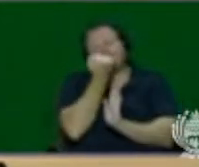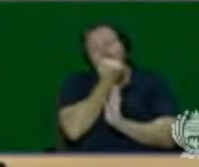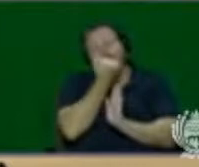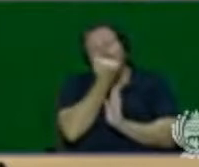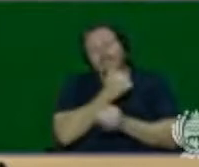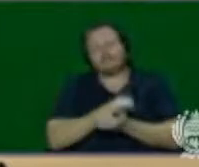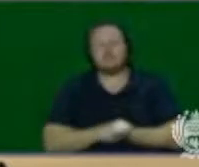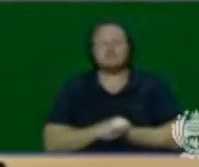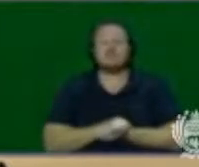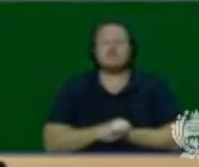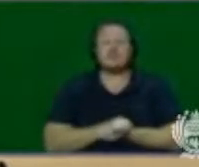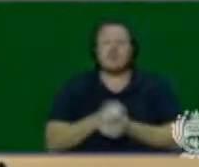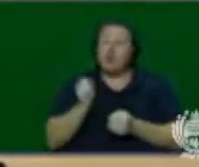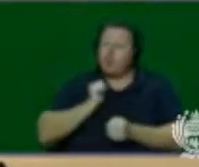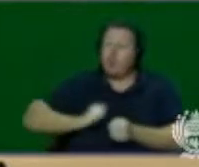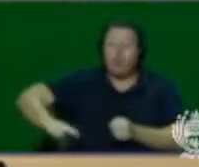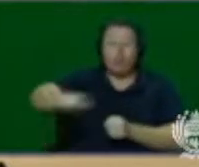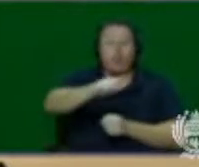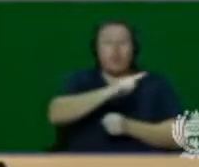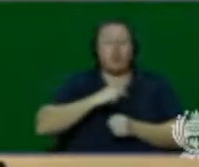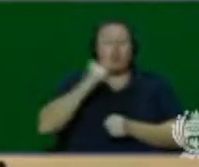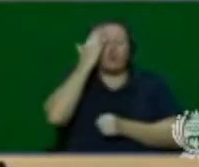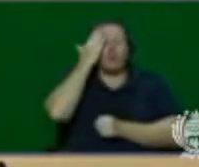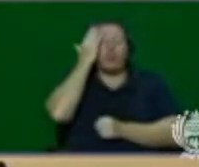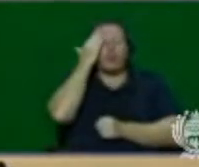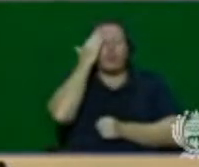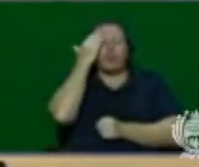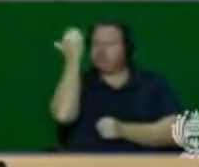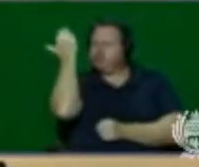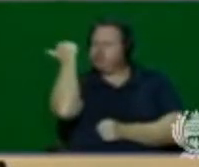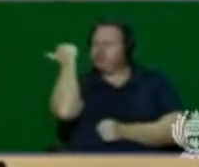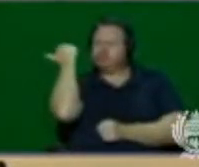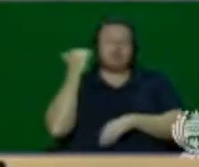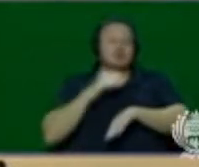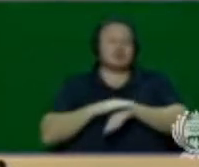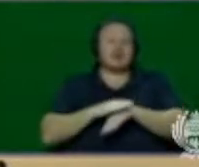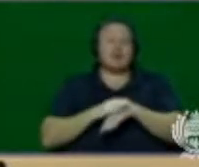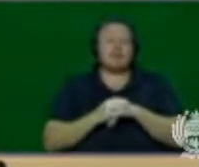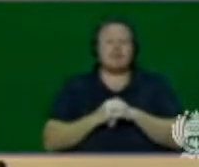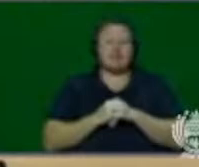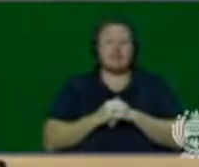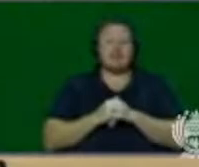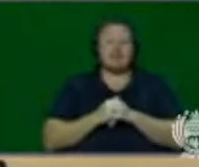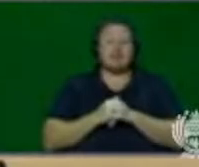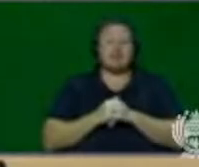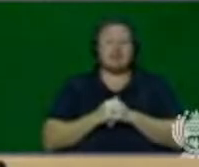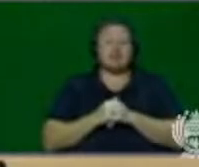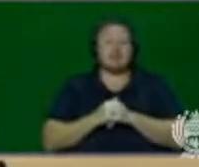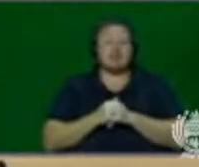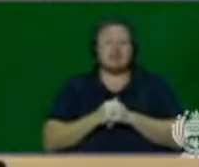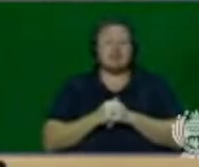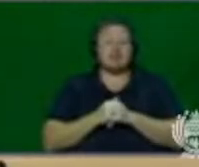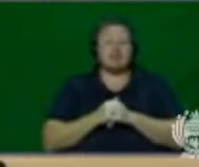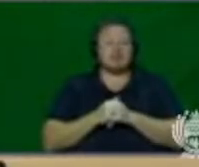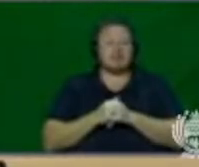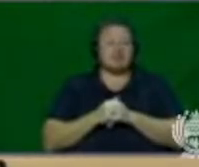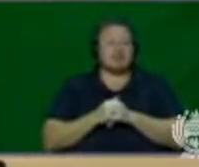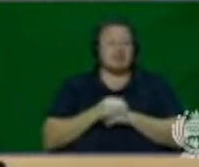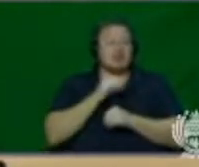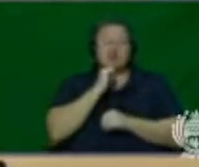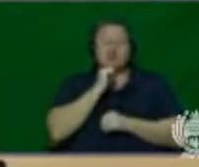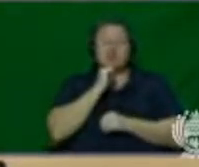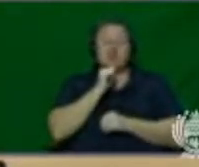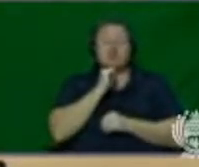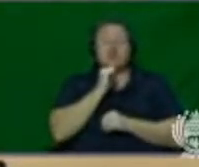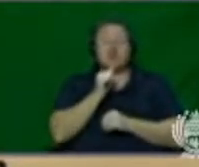all of us know that last time we had a not so kind dress rehearsal for